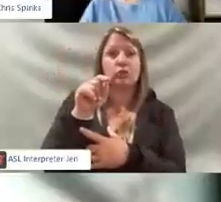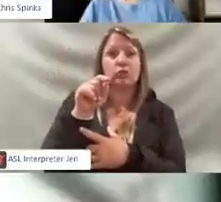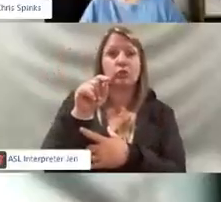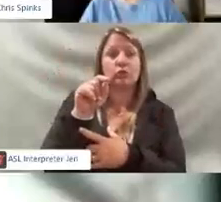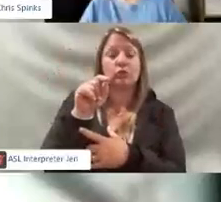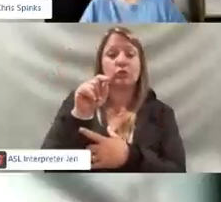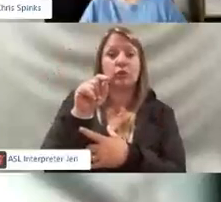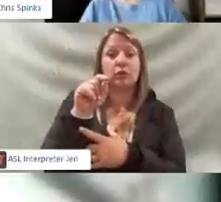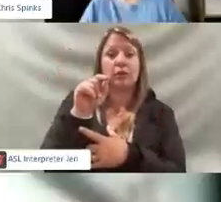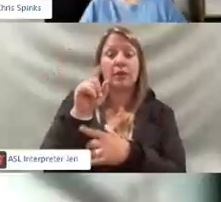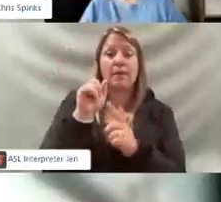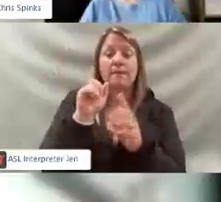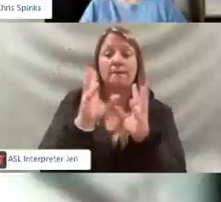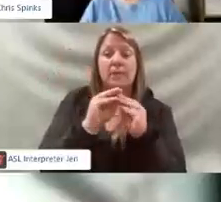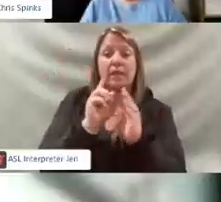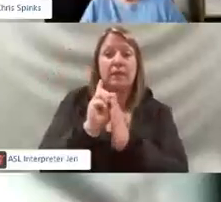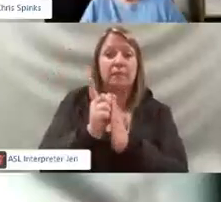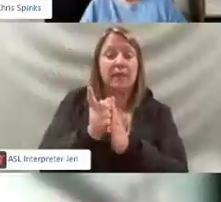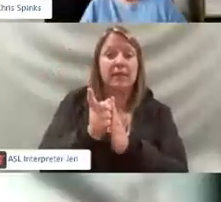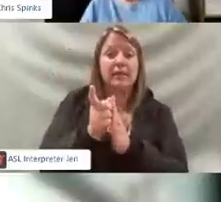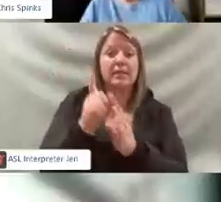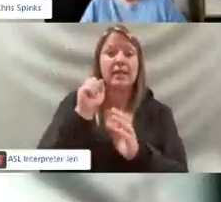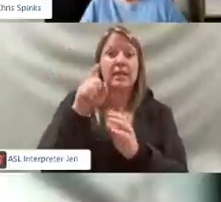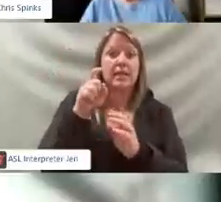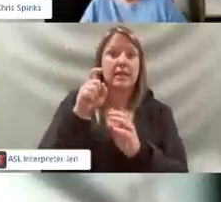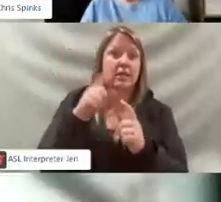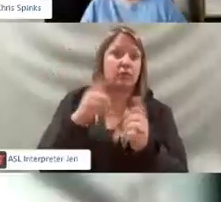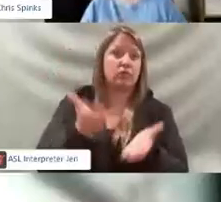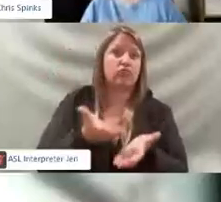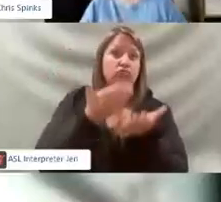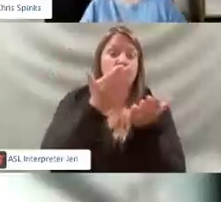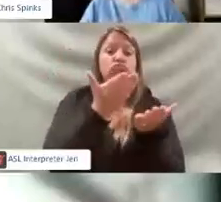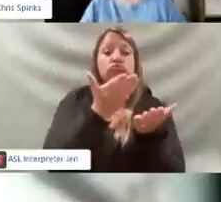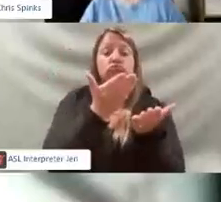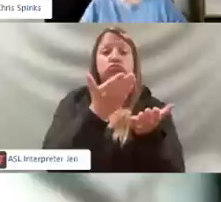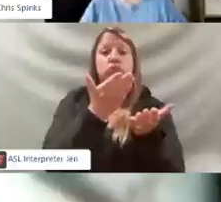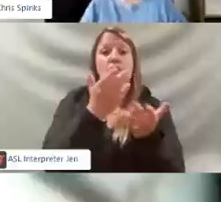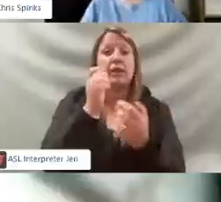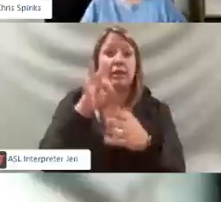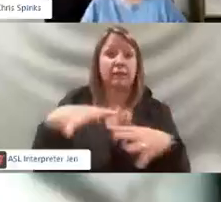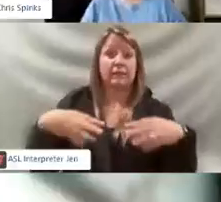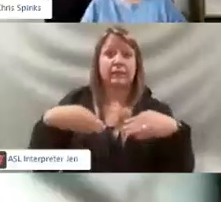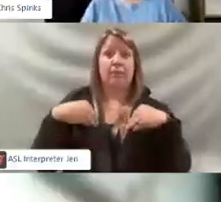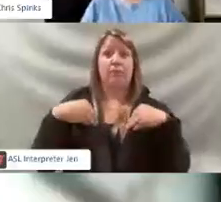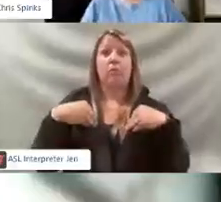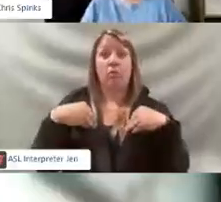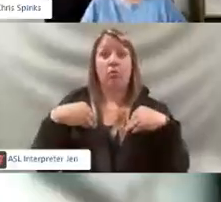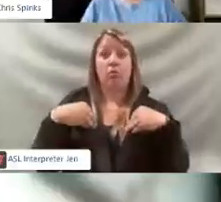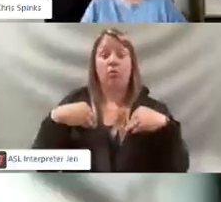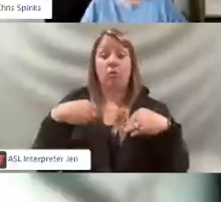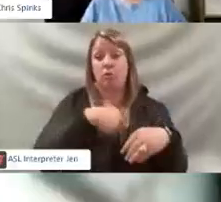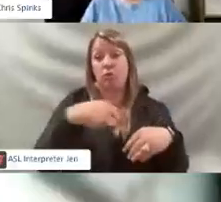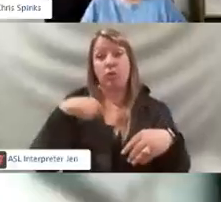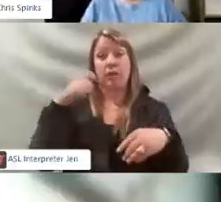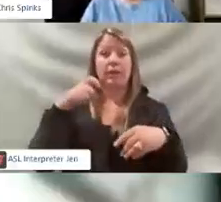the meeting minutes. I need to present those, and if those are acceptable, we would